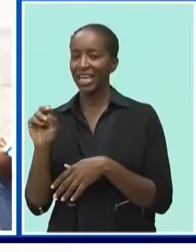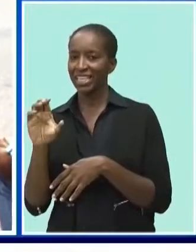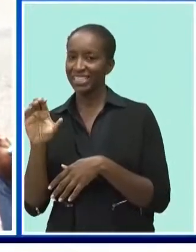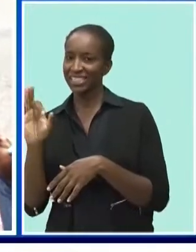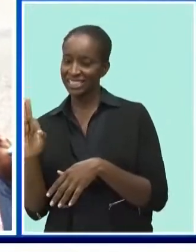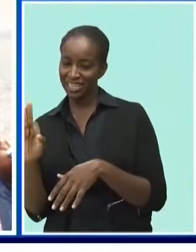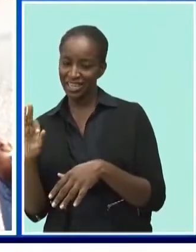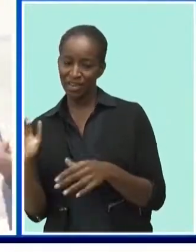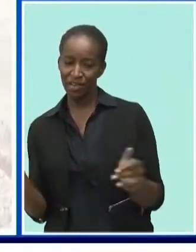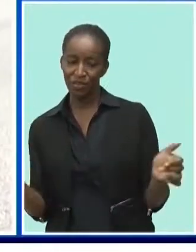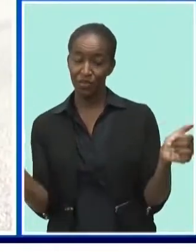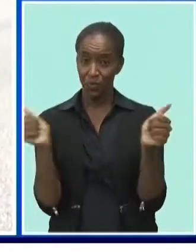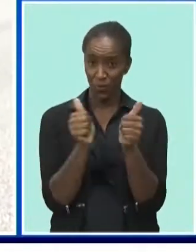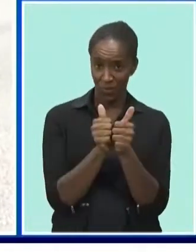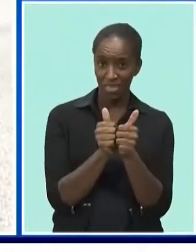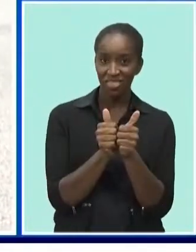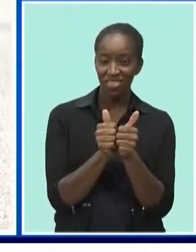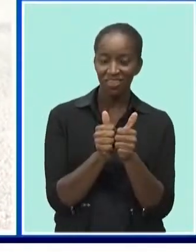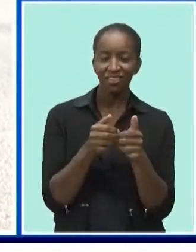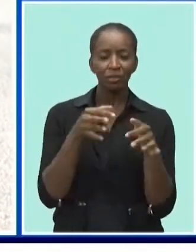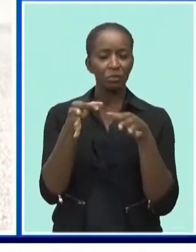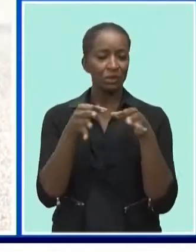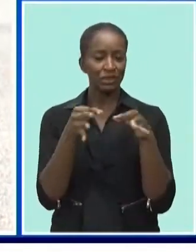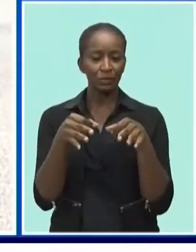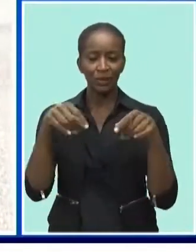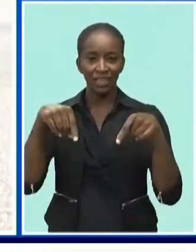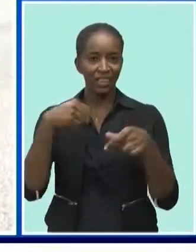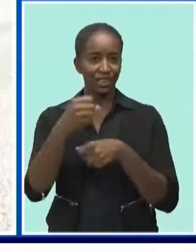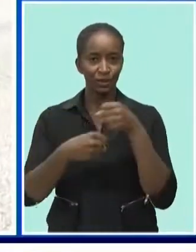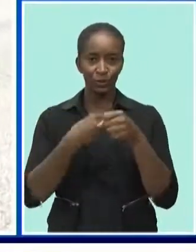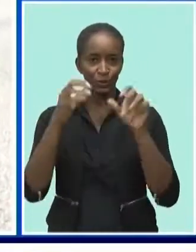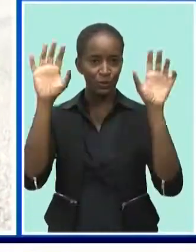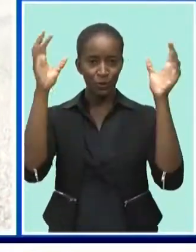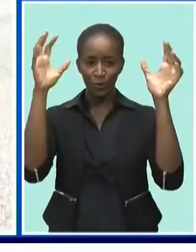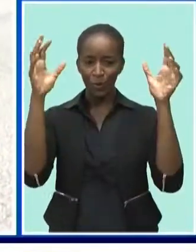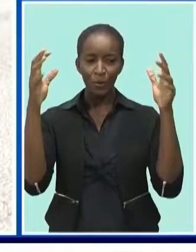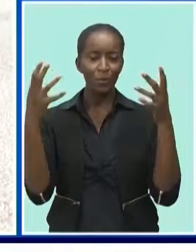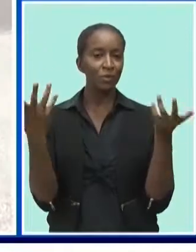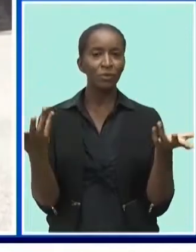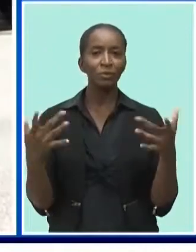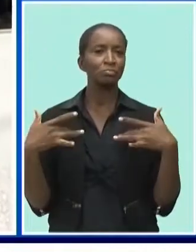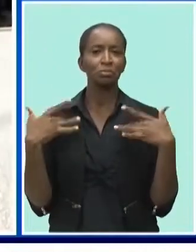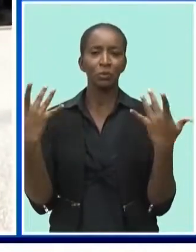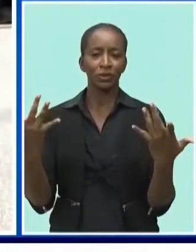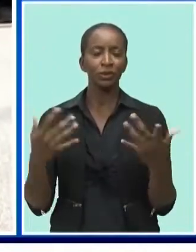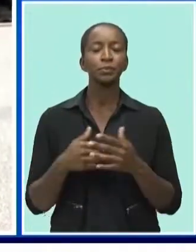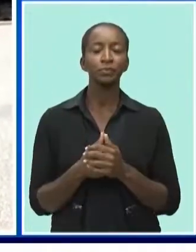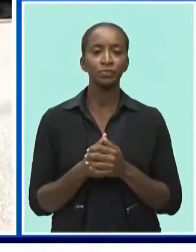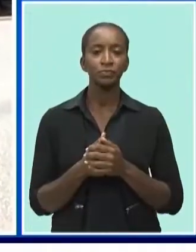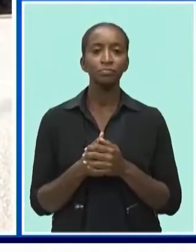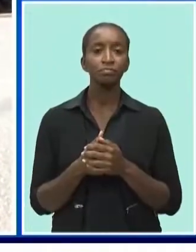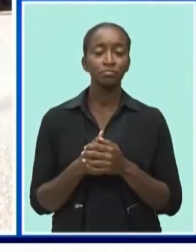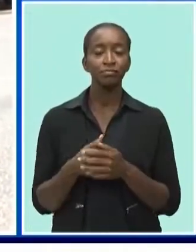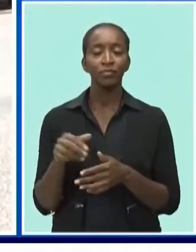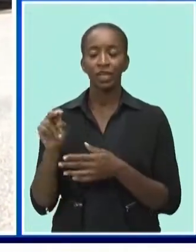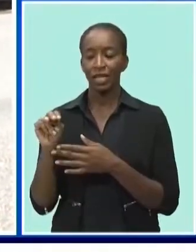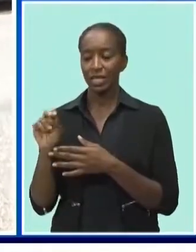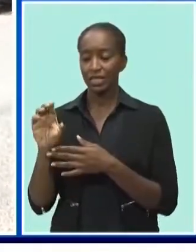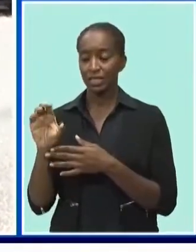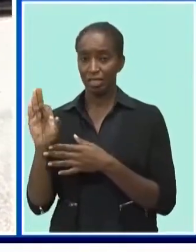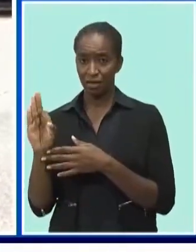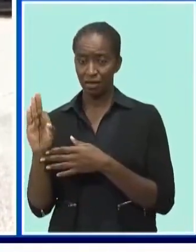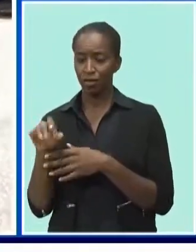little preview of what's in store for this season with some festival flavor outside of their Bridgetown offices. NCF CEO